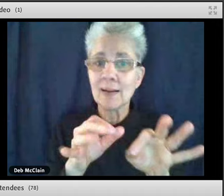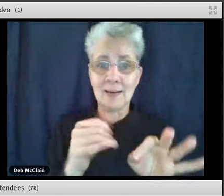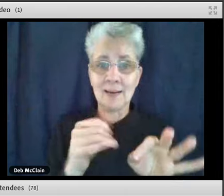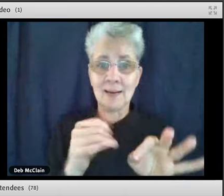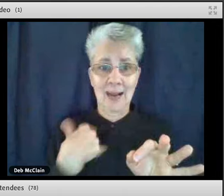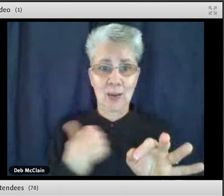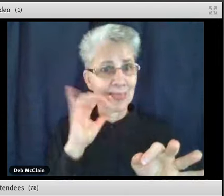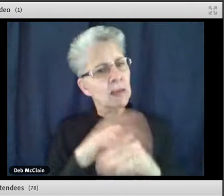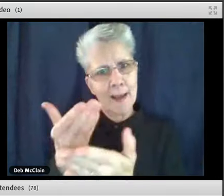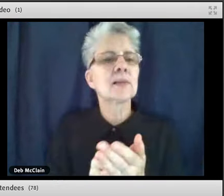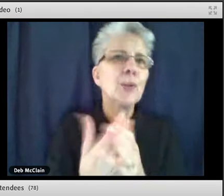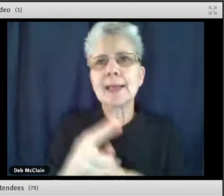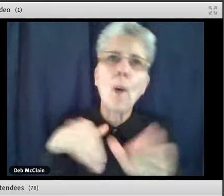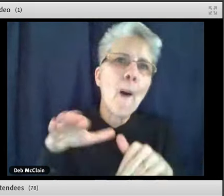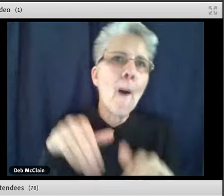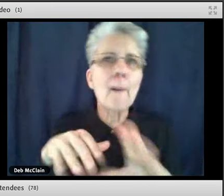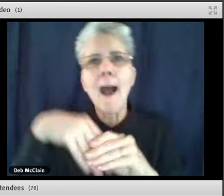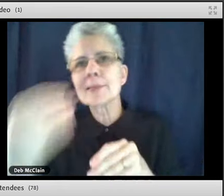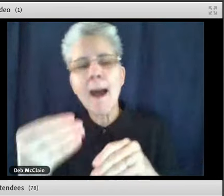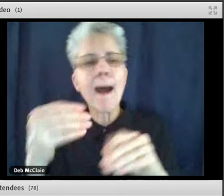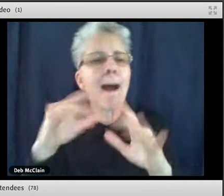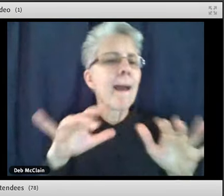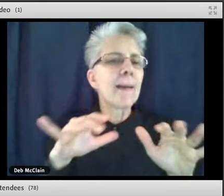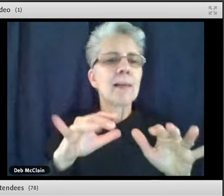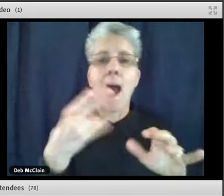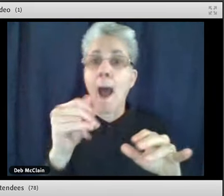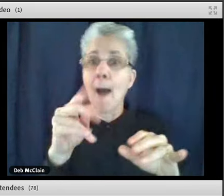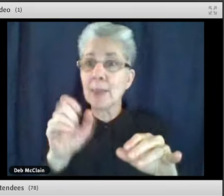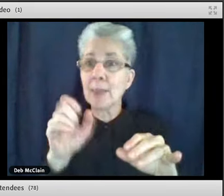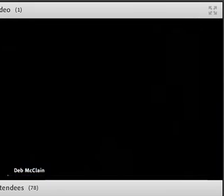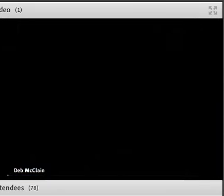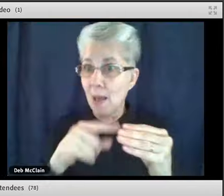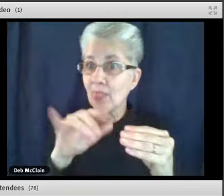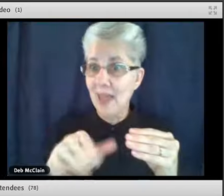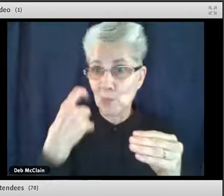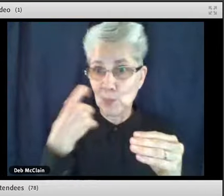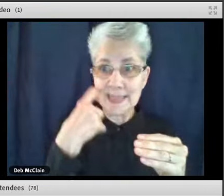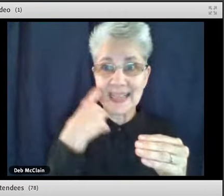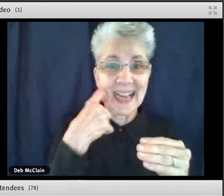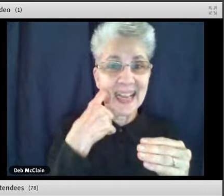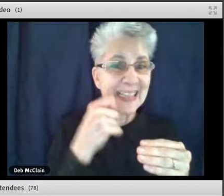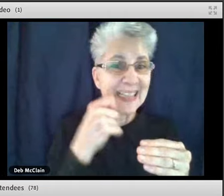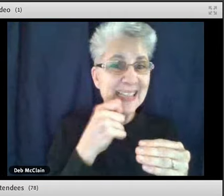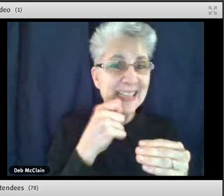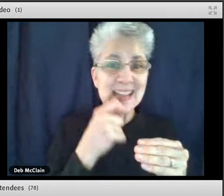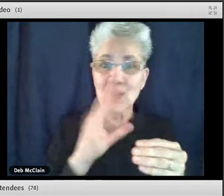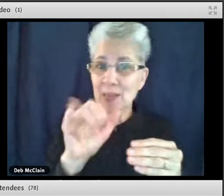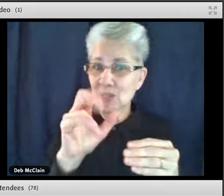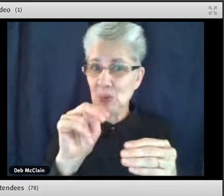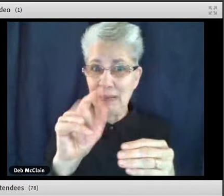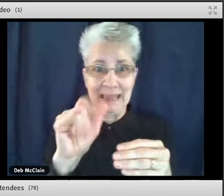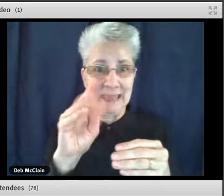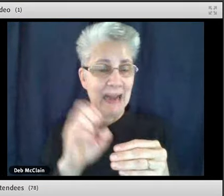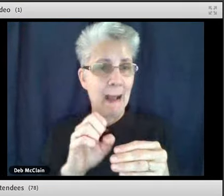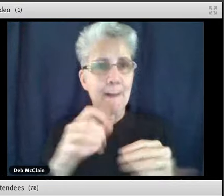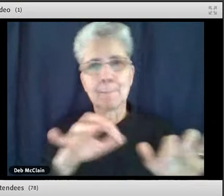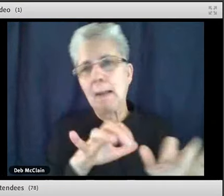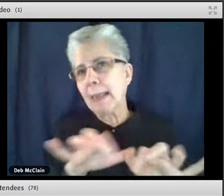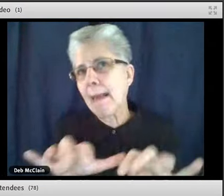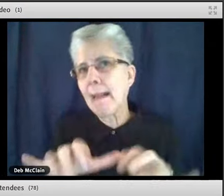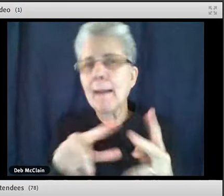services right now where you can, do FaceTime or you can do the Messenger that has a